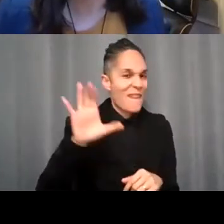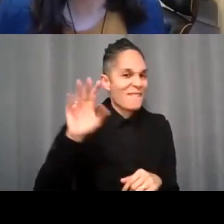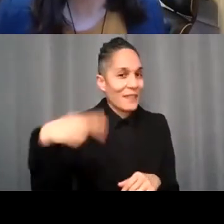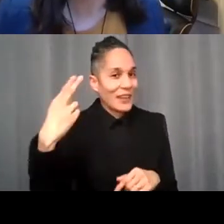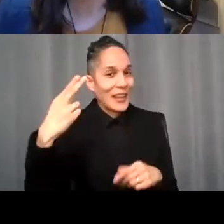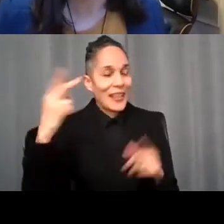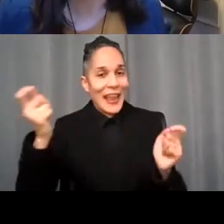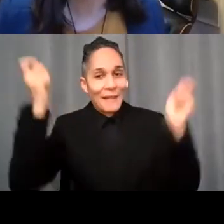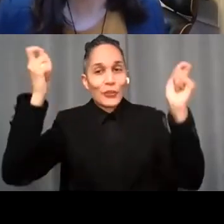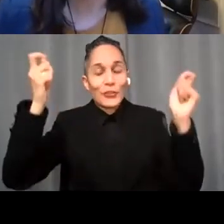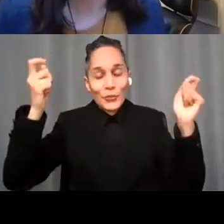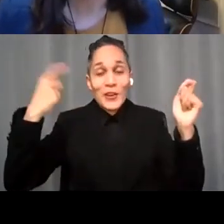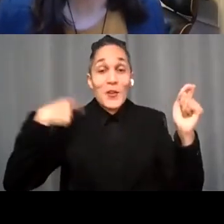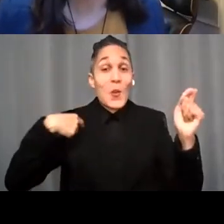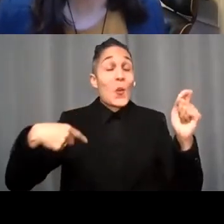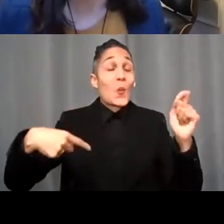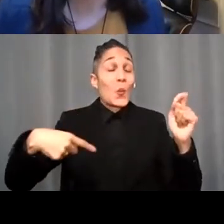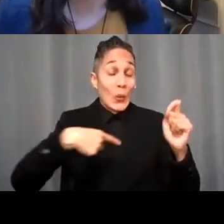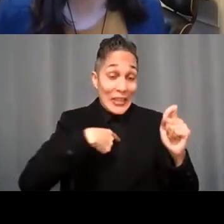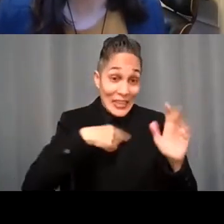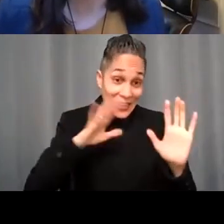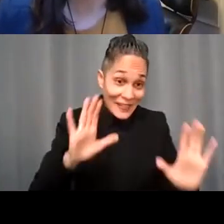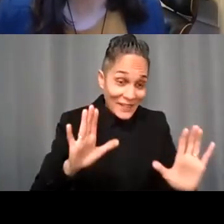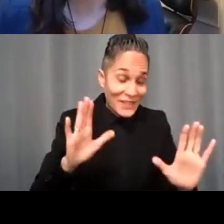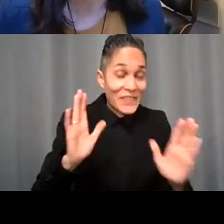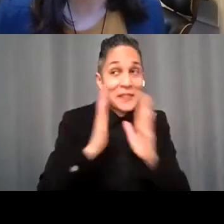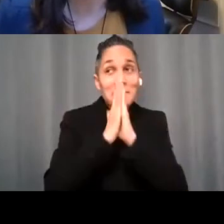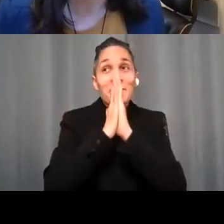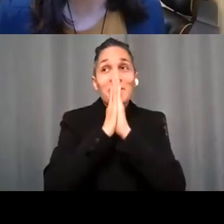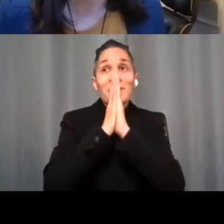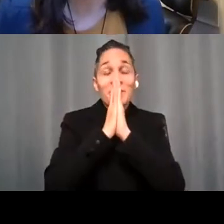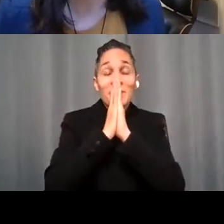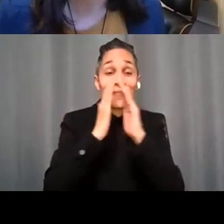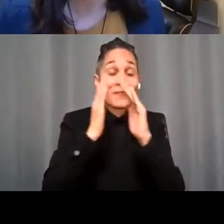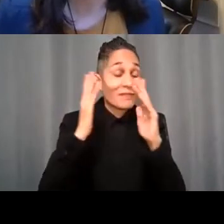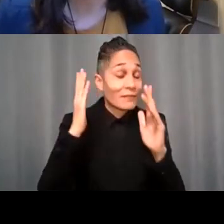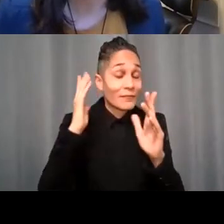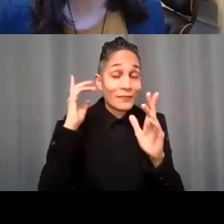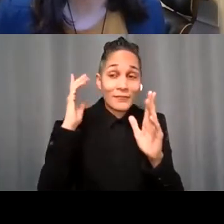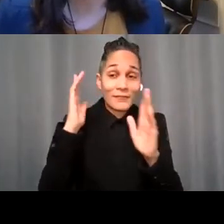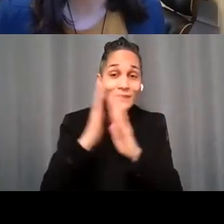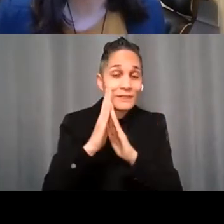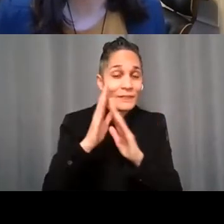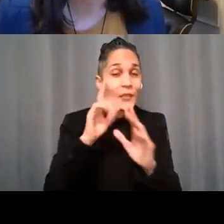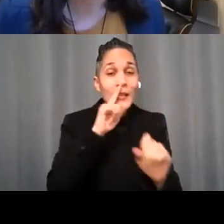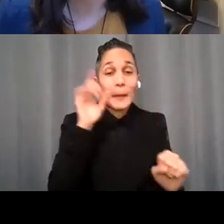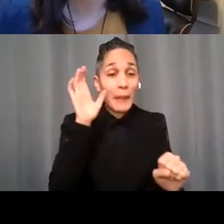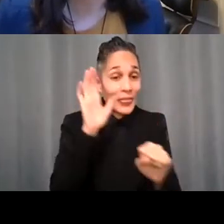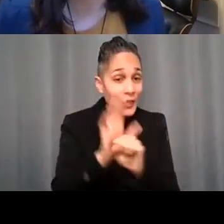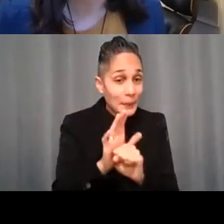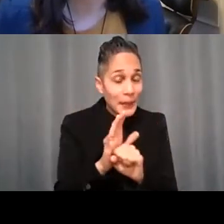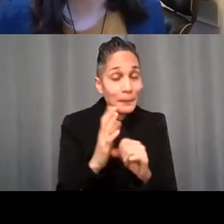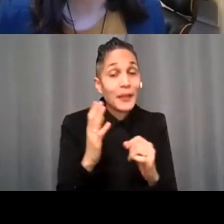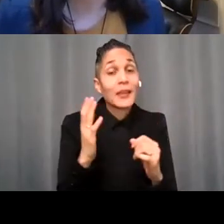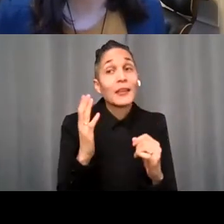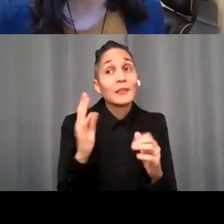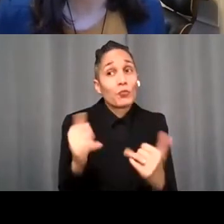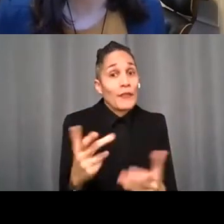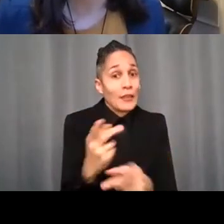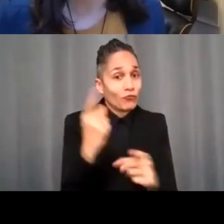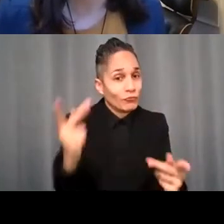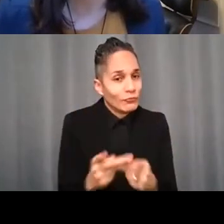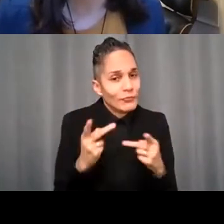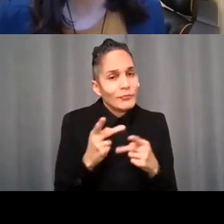the remarkable and long overdue commitment in the space to